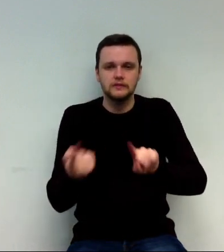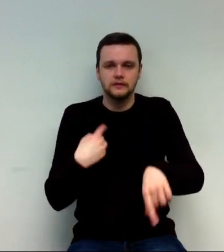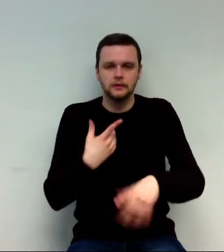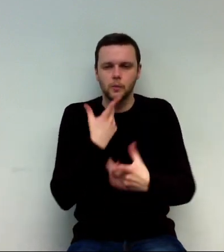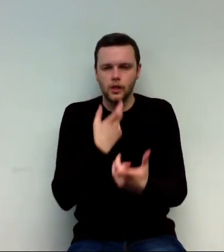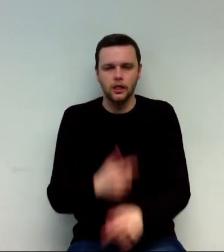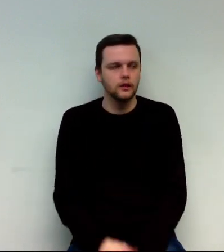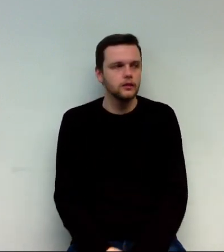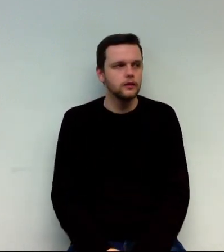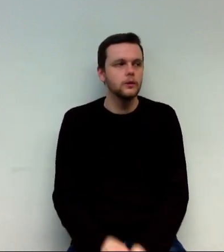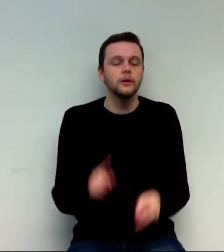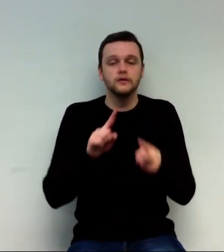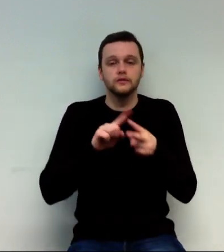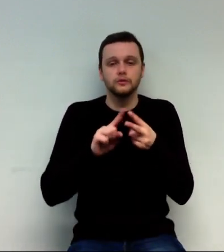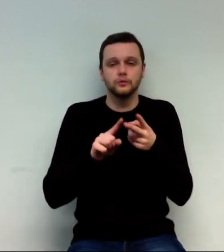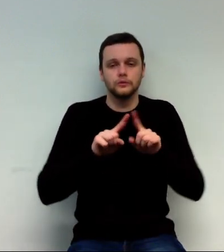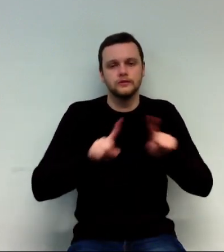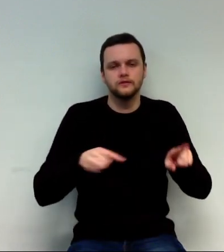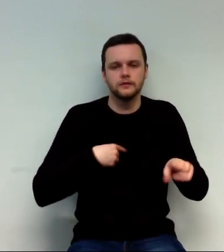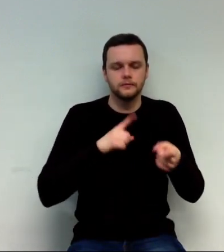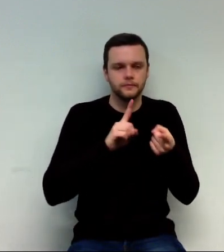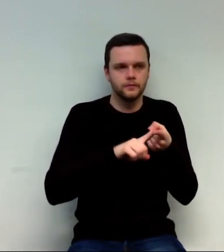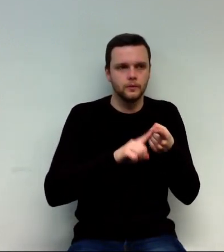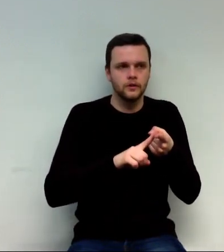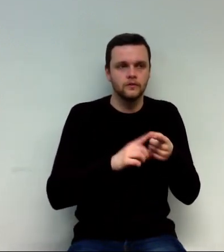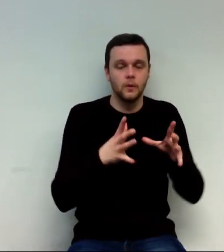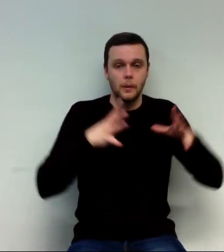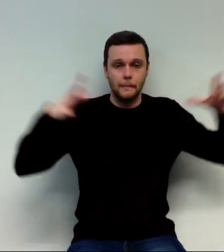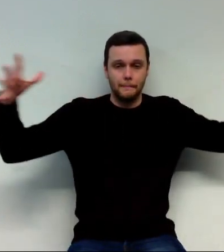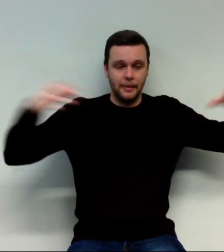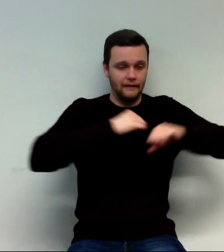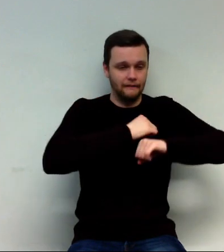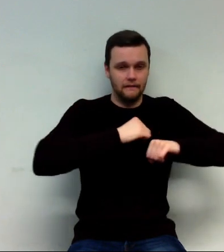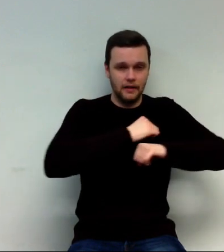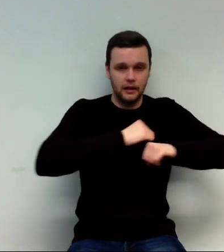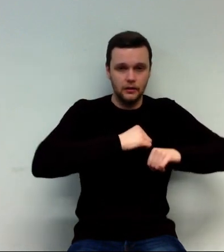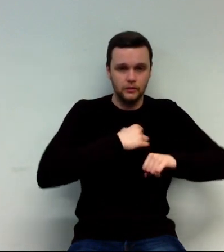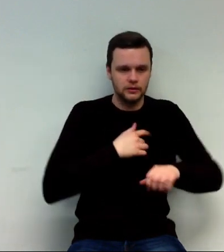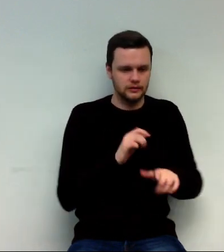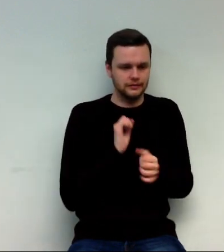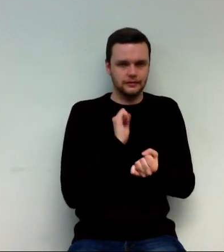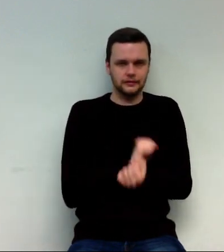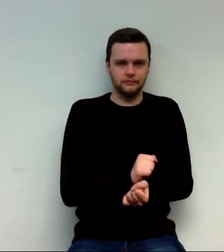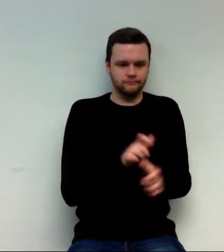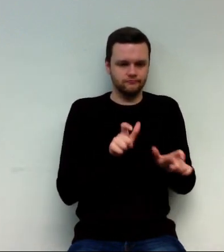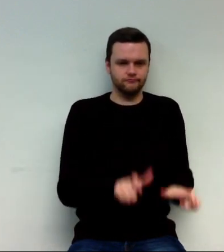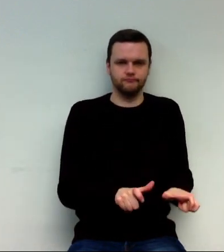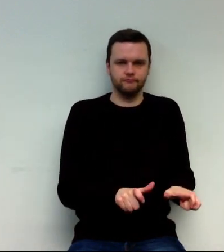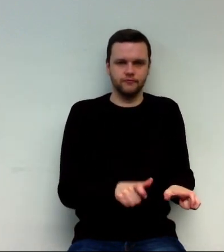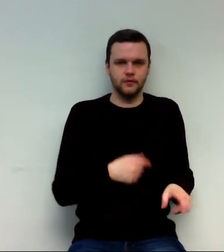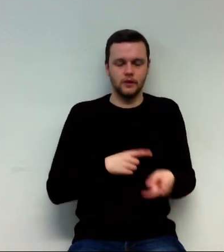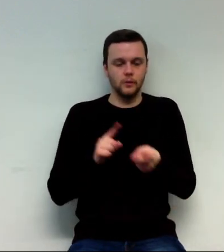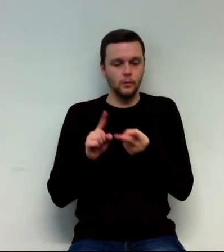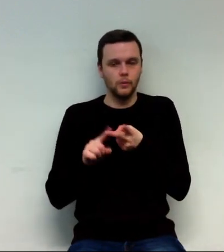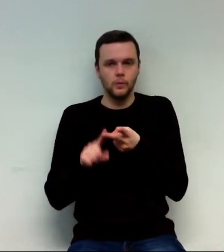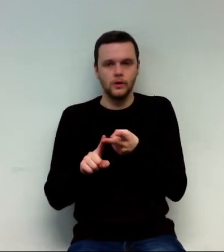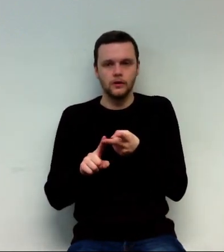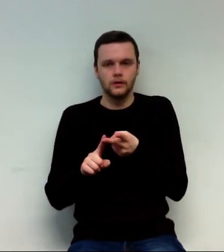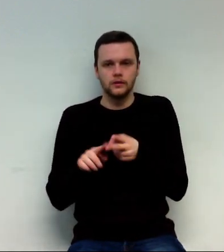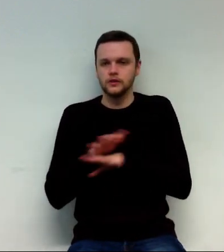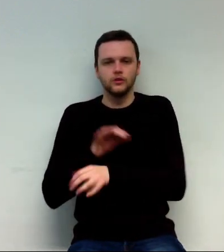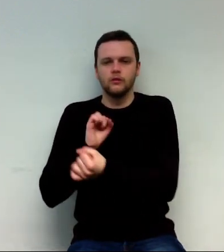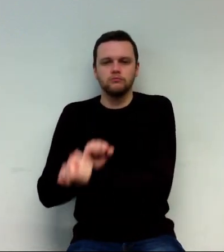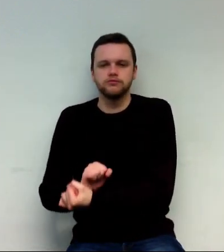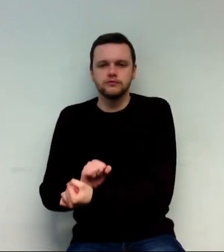there's two different kinds. So one works for large venues and is a stationary unit, and there's one that is not a stationary